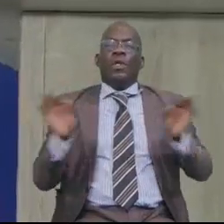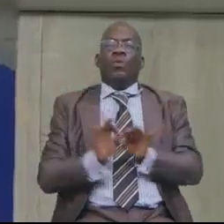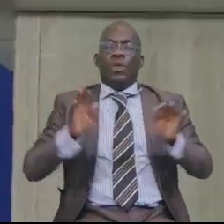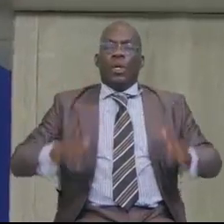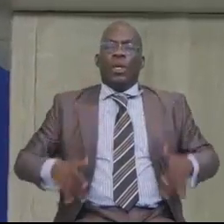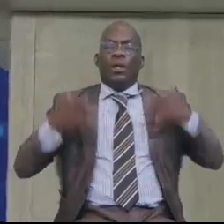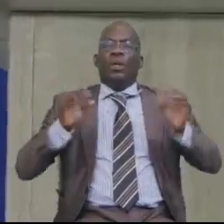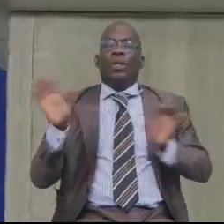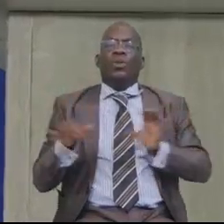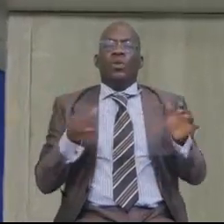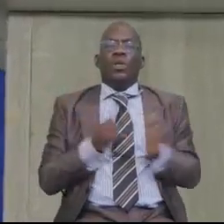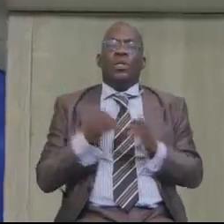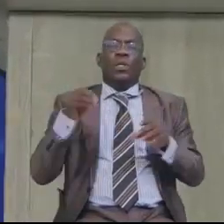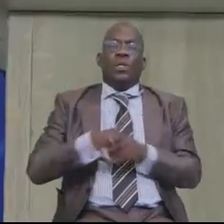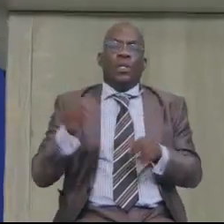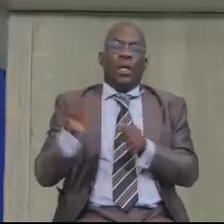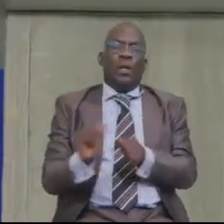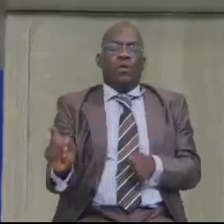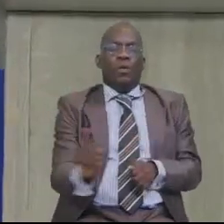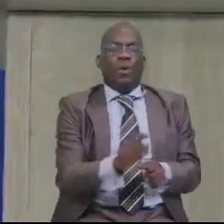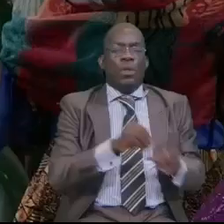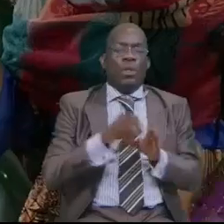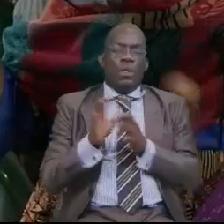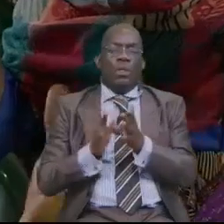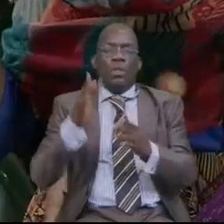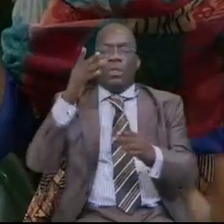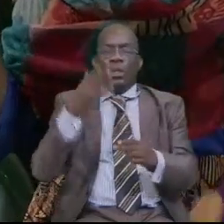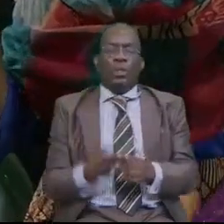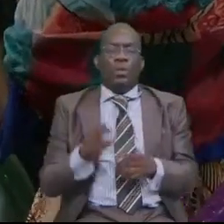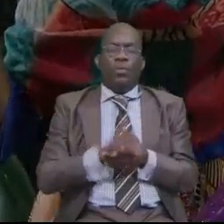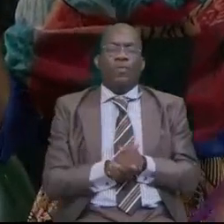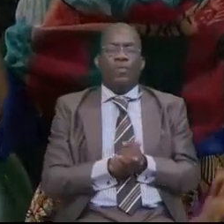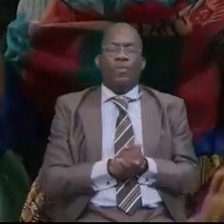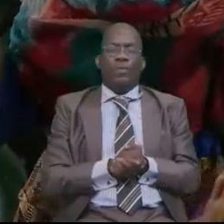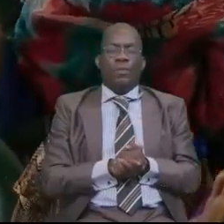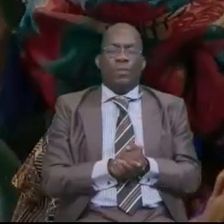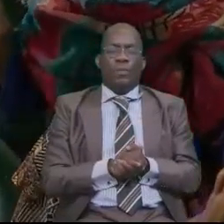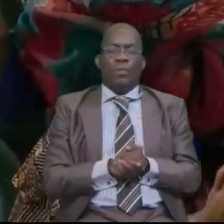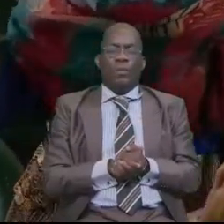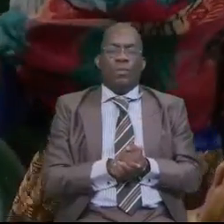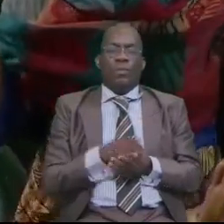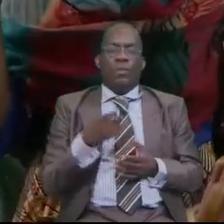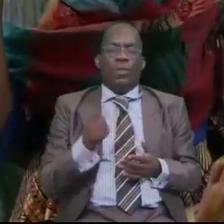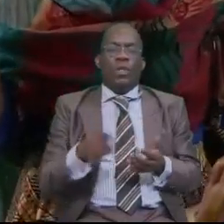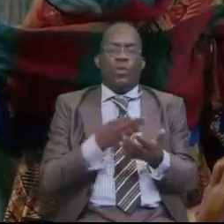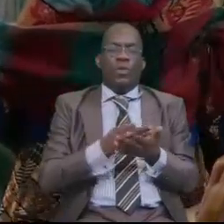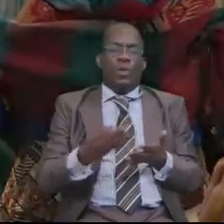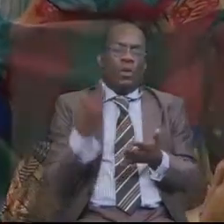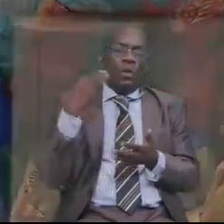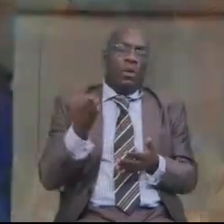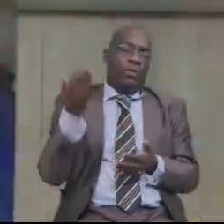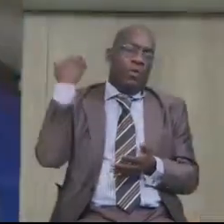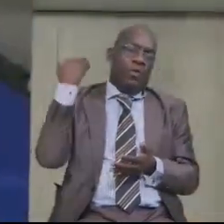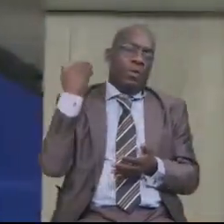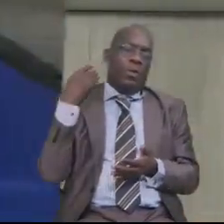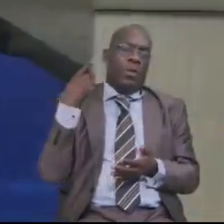Do it in everyone in Jesus' name. The failure of the past, and